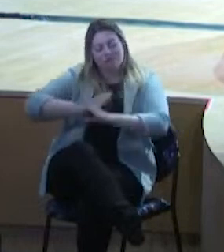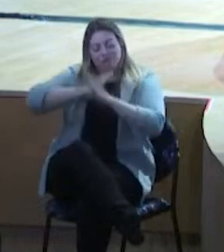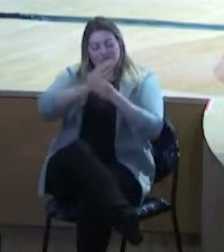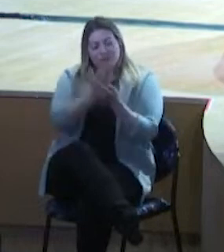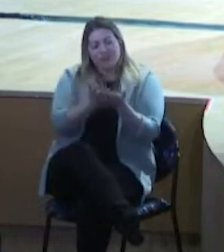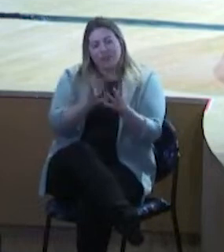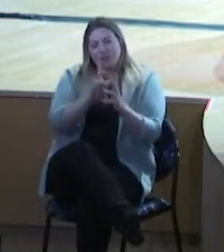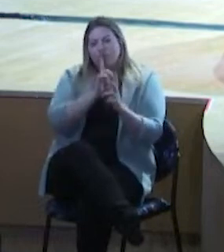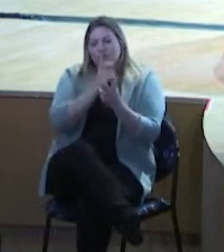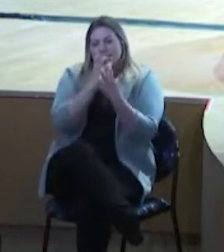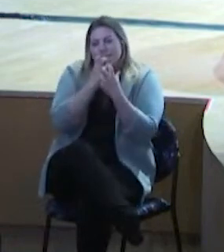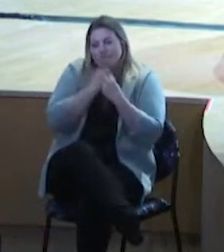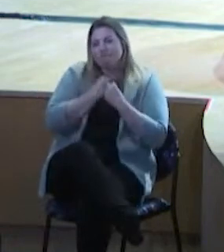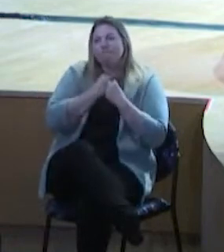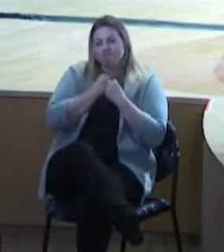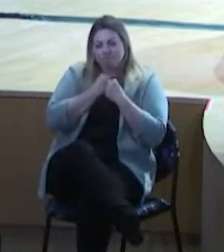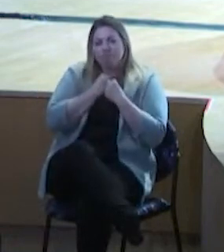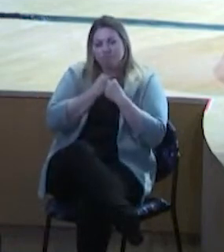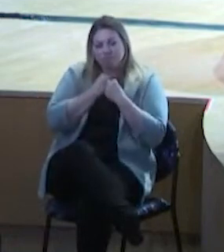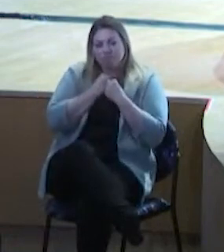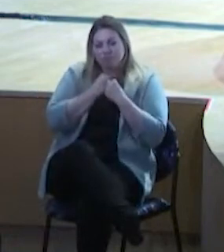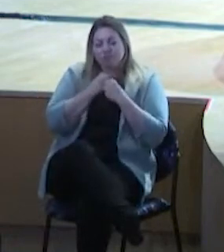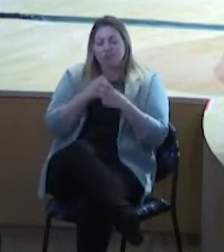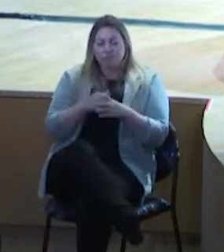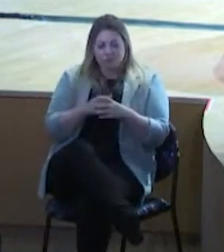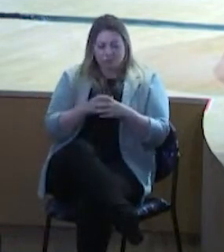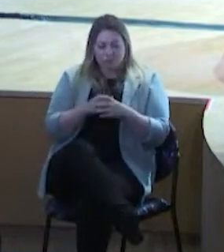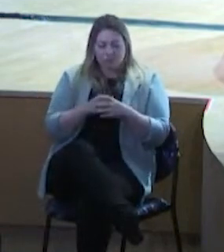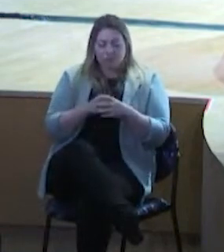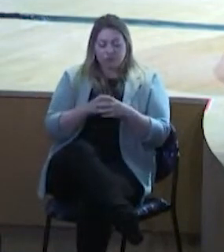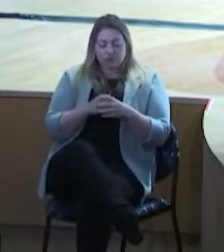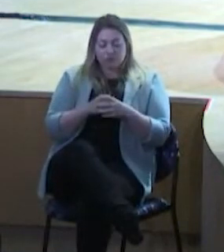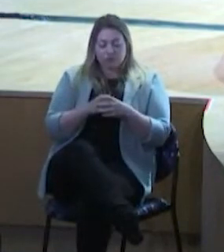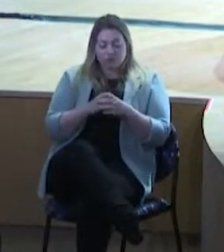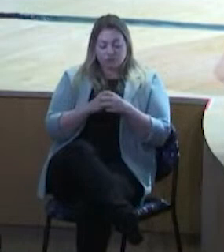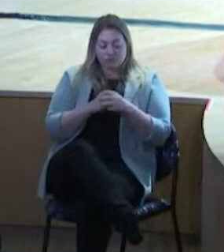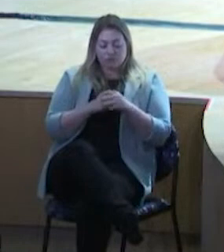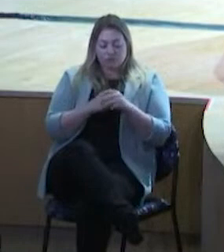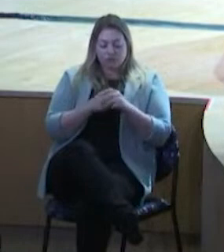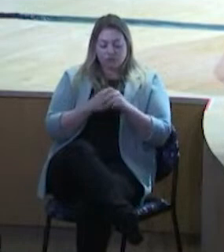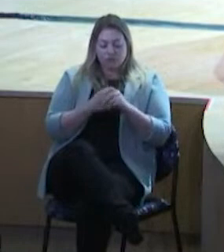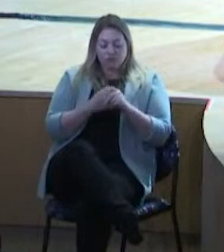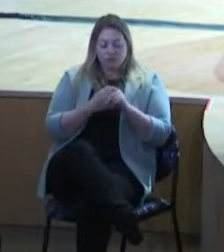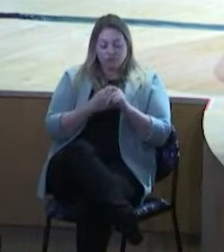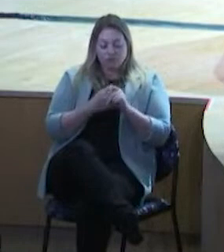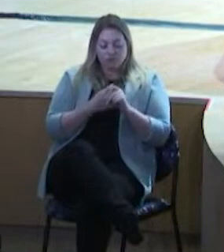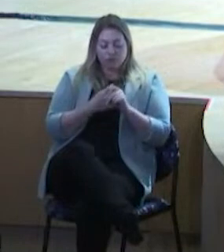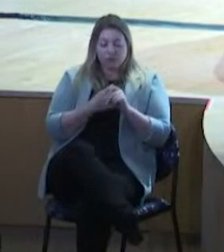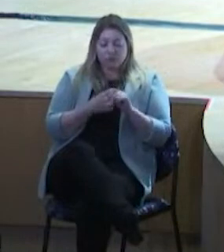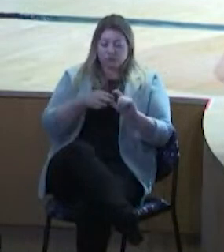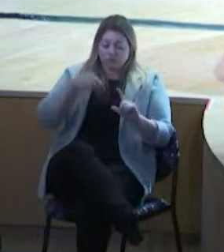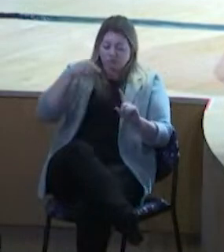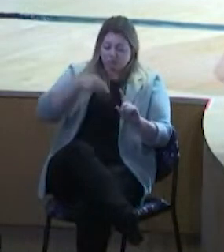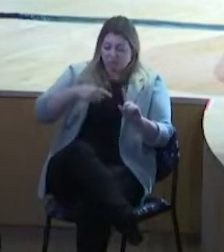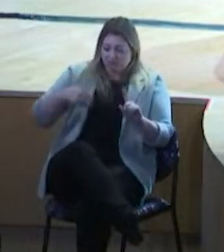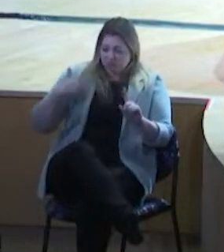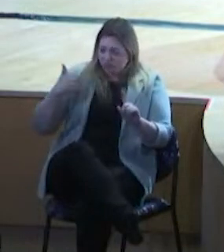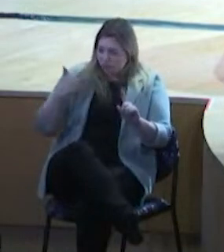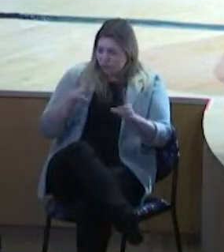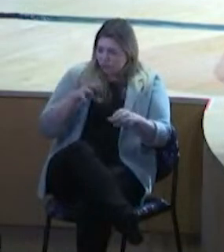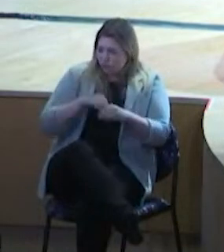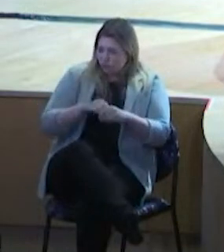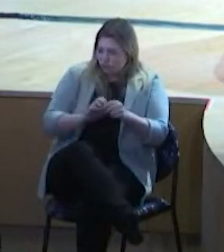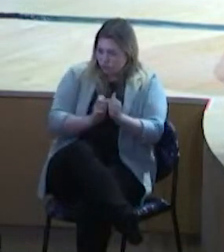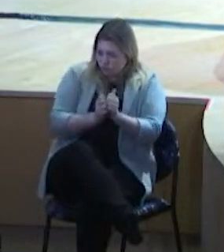us. And I think when it comes down to how we get our youth involved is